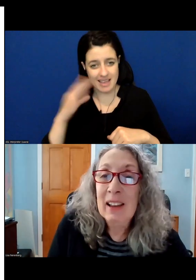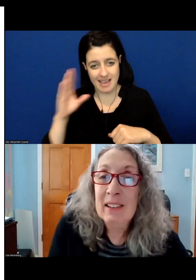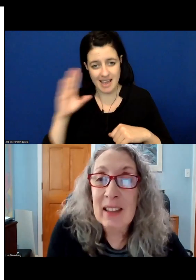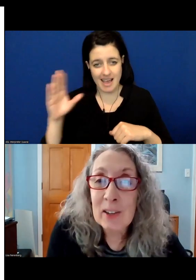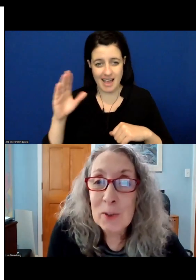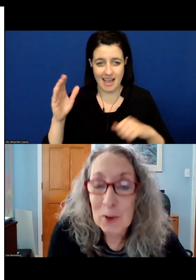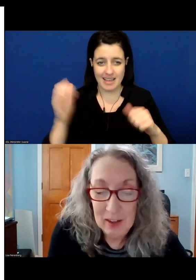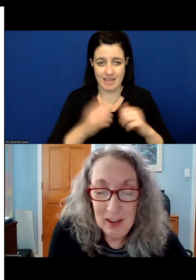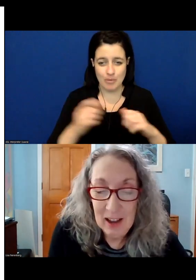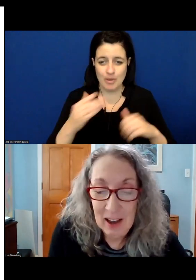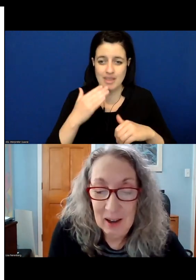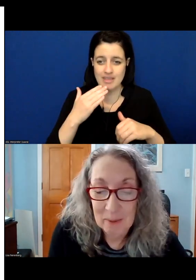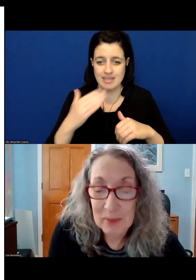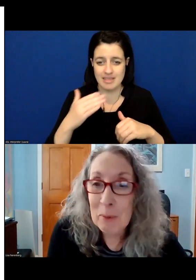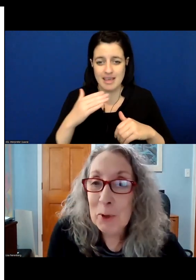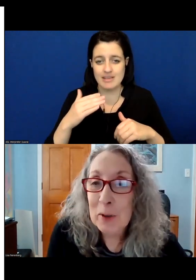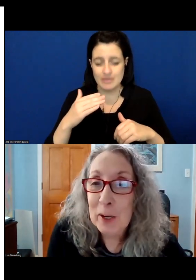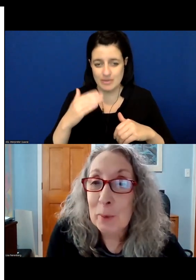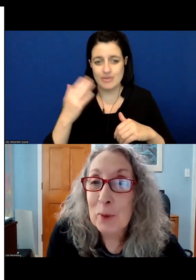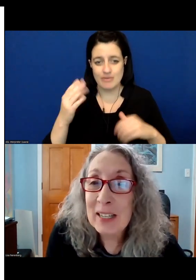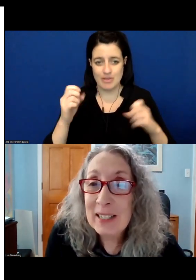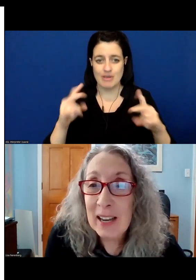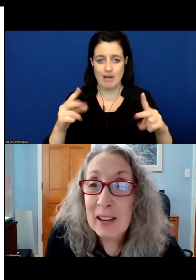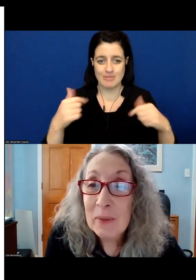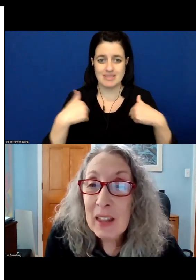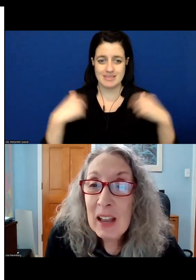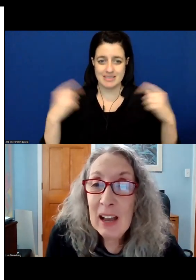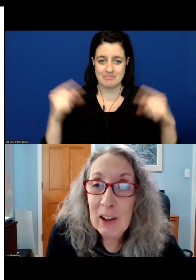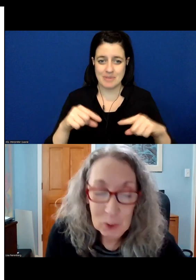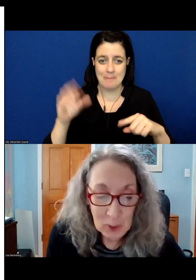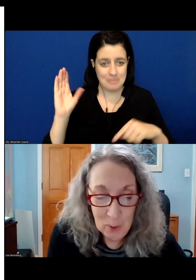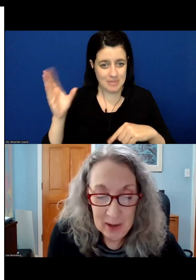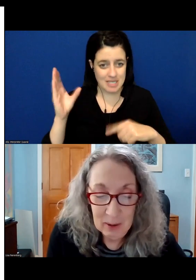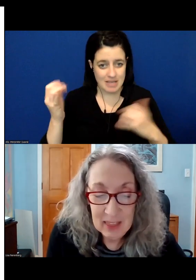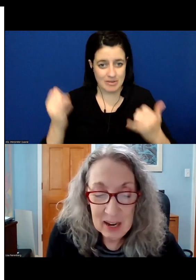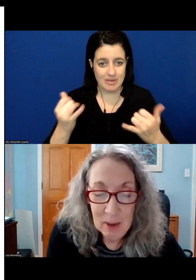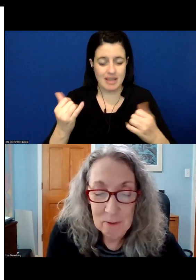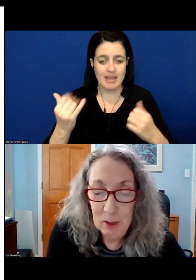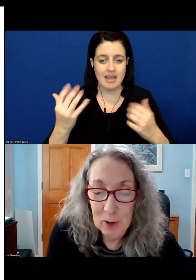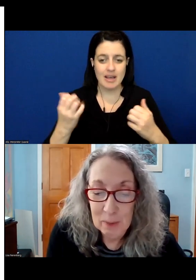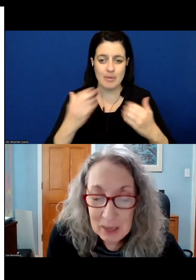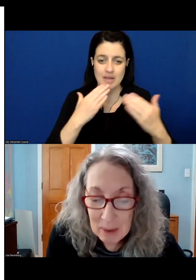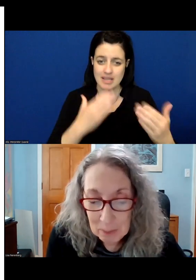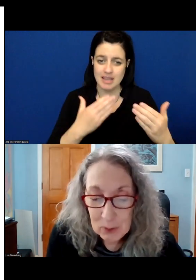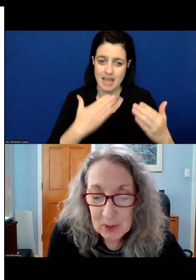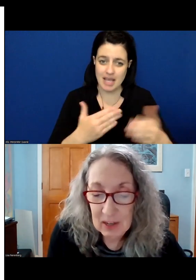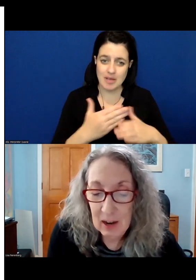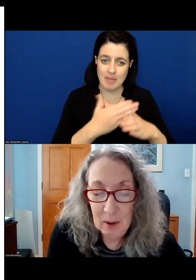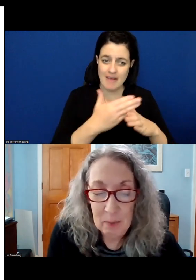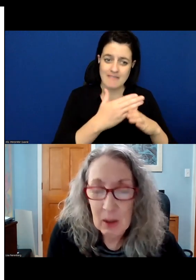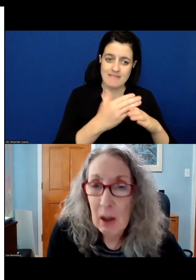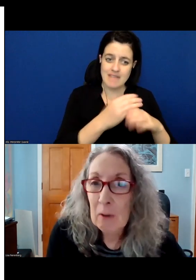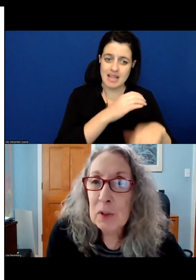everyone, and thanks for the opportunity to present today. I also really want to thank my fellow committee